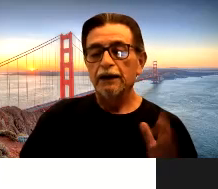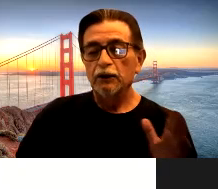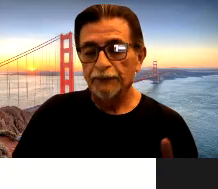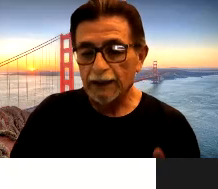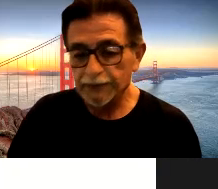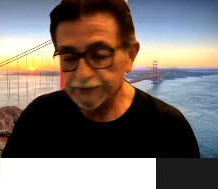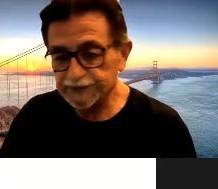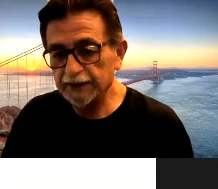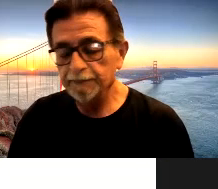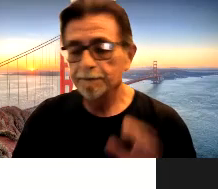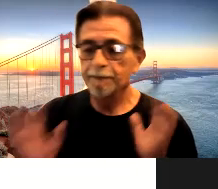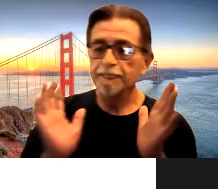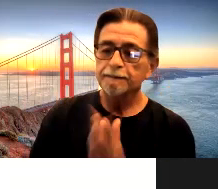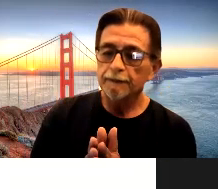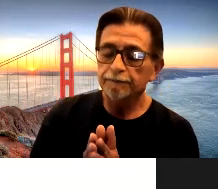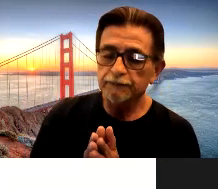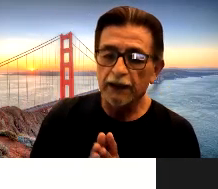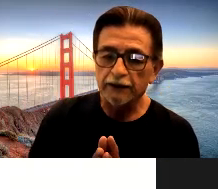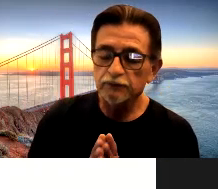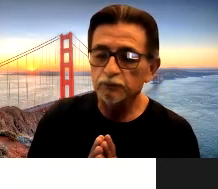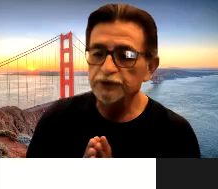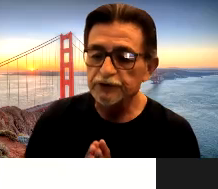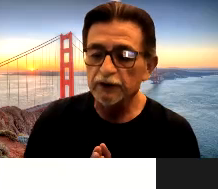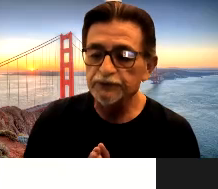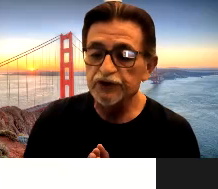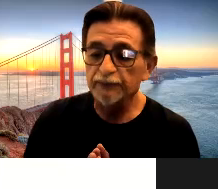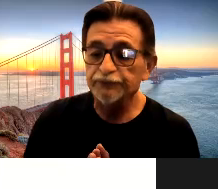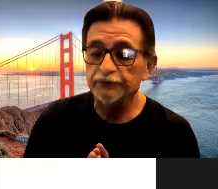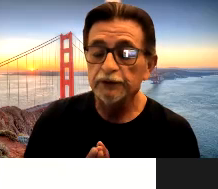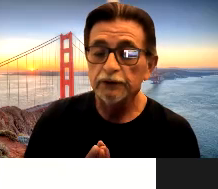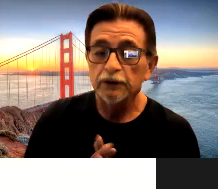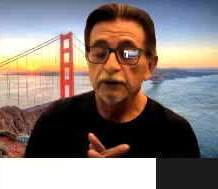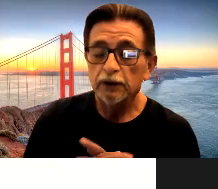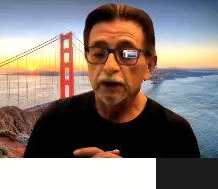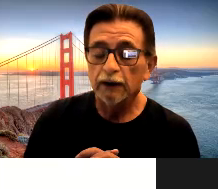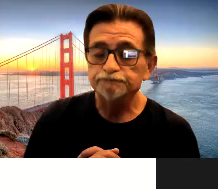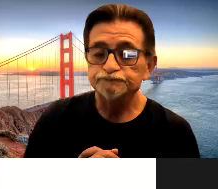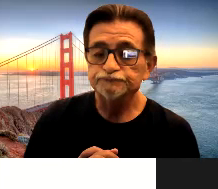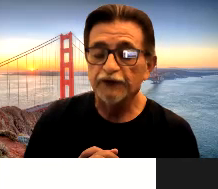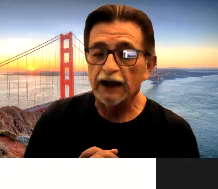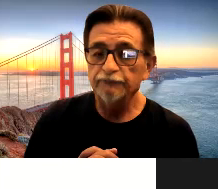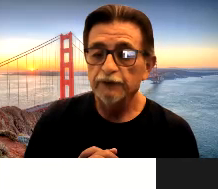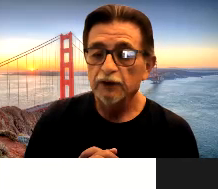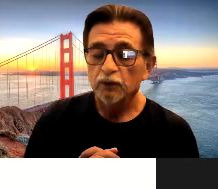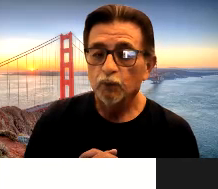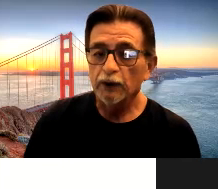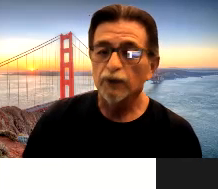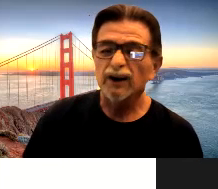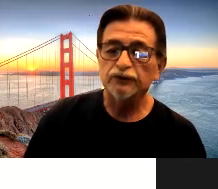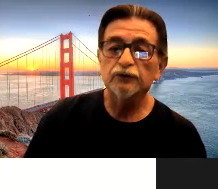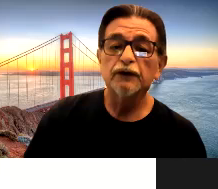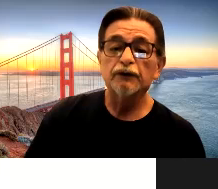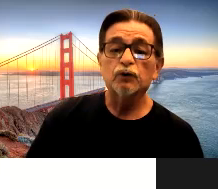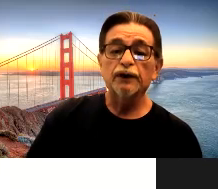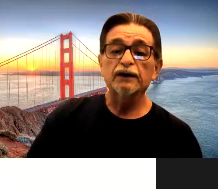Okay. That being said, okay, we're done with chapter 5. What I